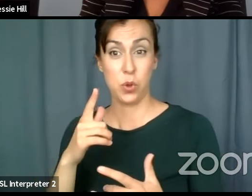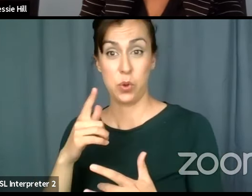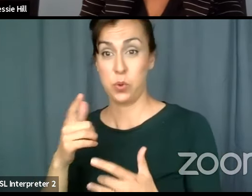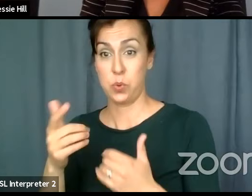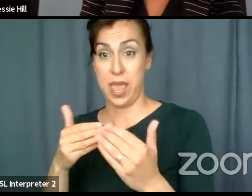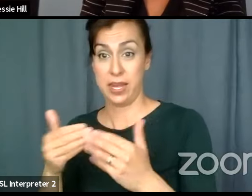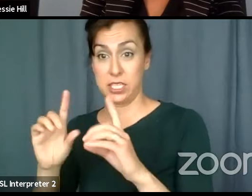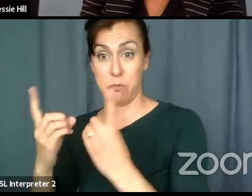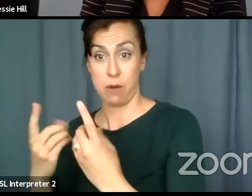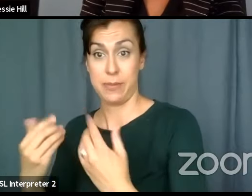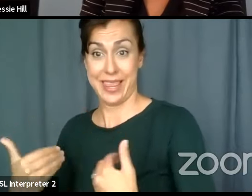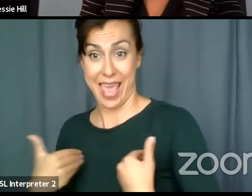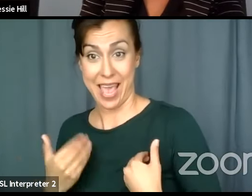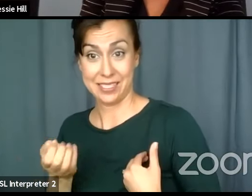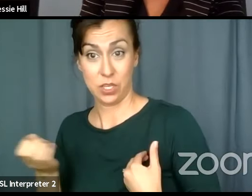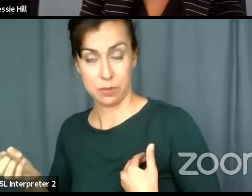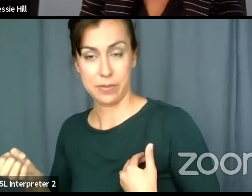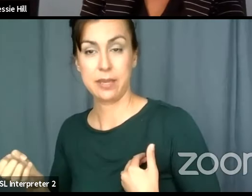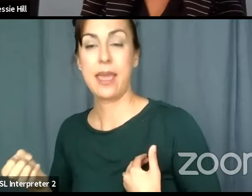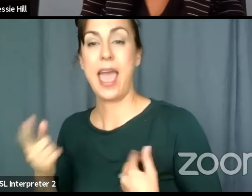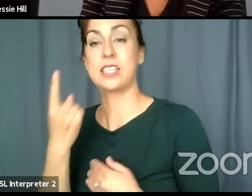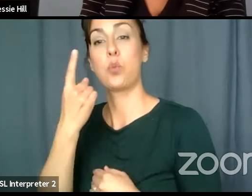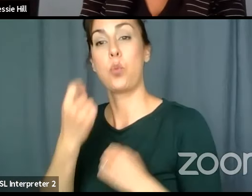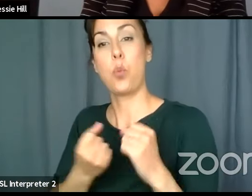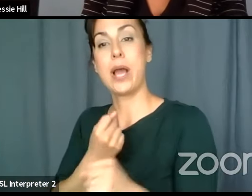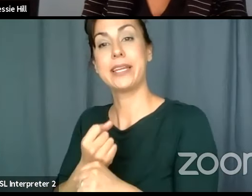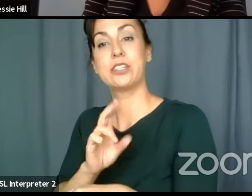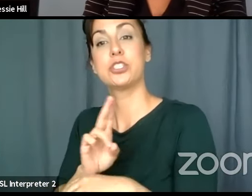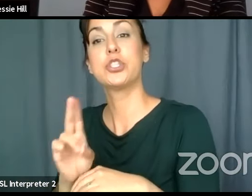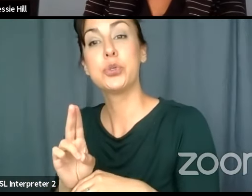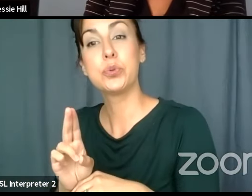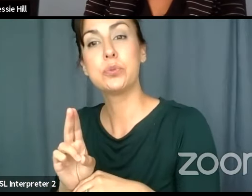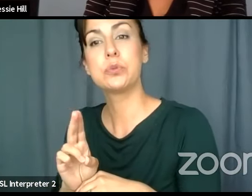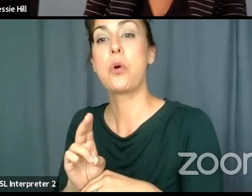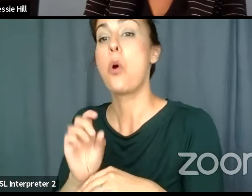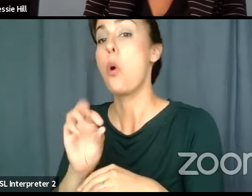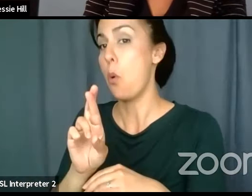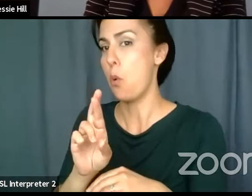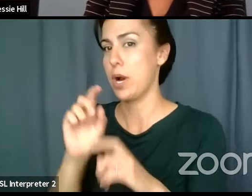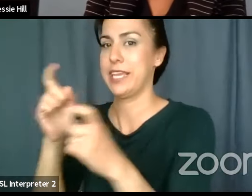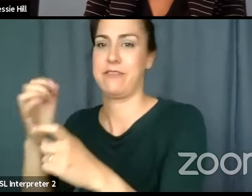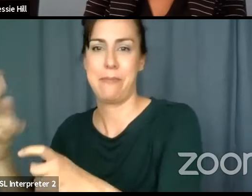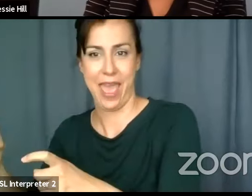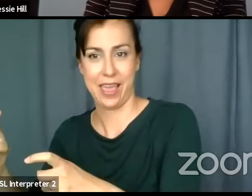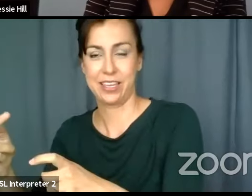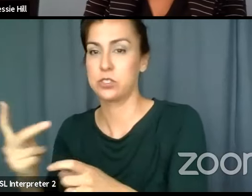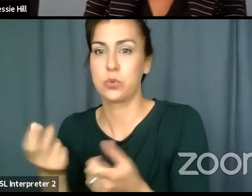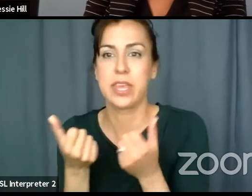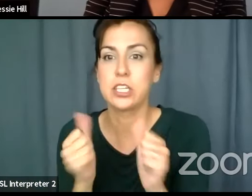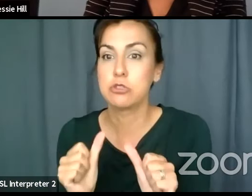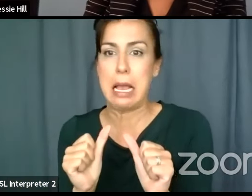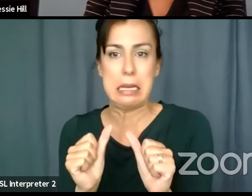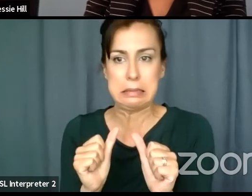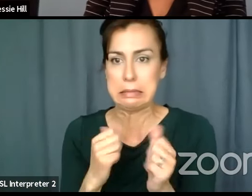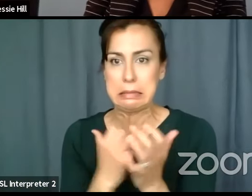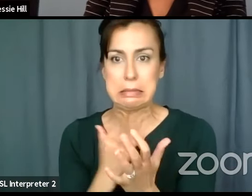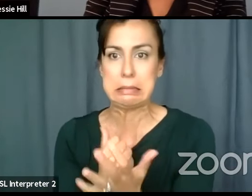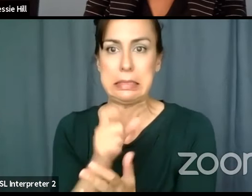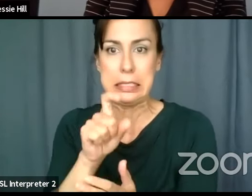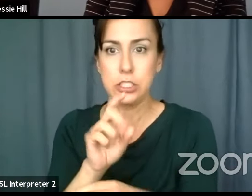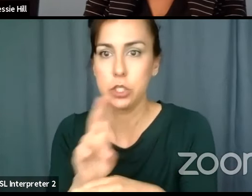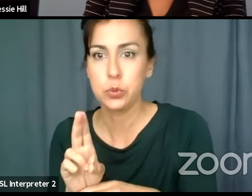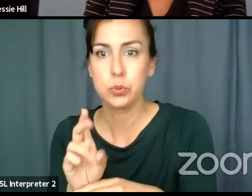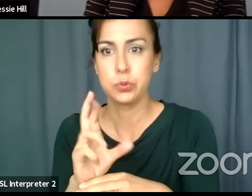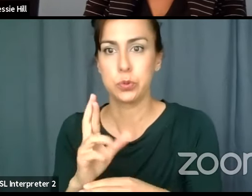to use it within a year or give it back. So they try to find a way to use the equipment in any event, right? But you